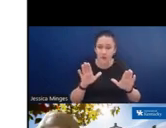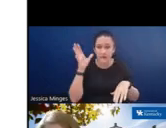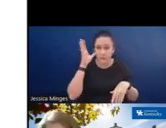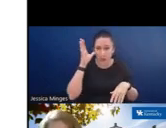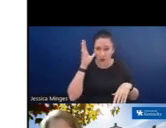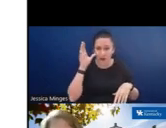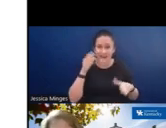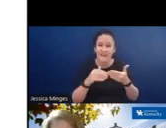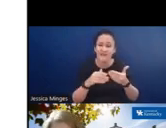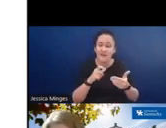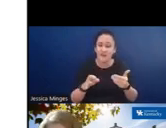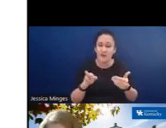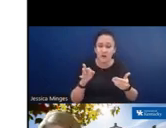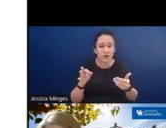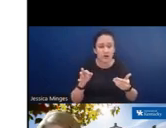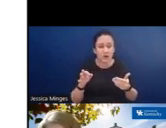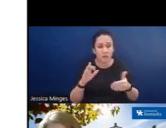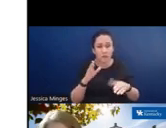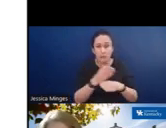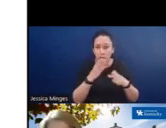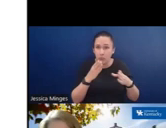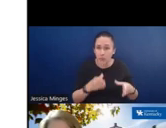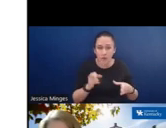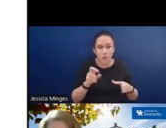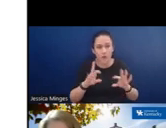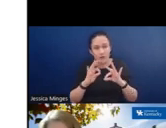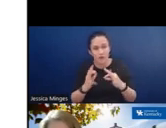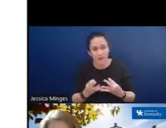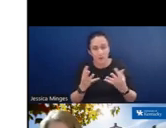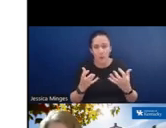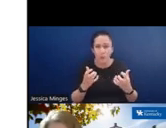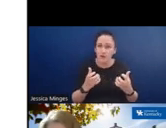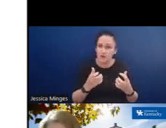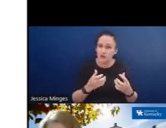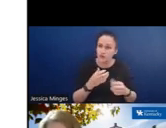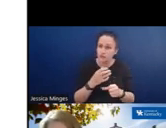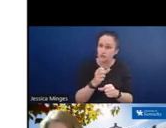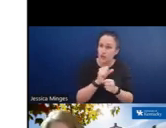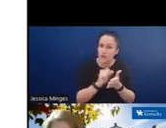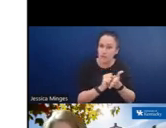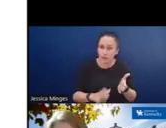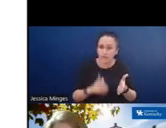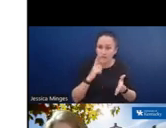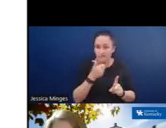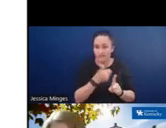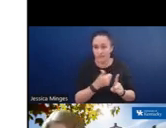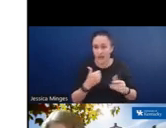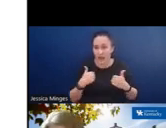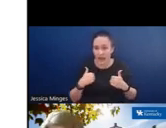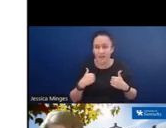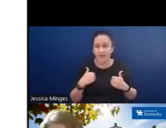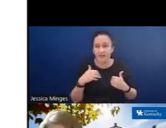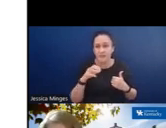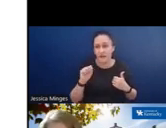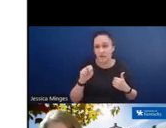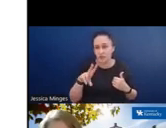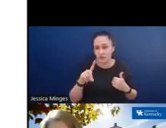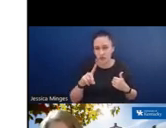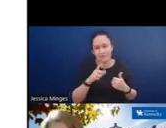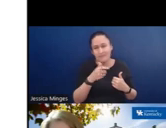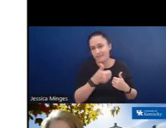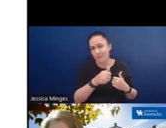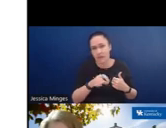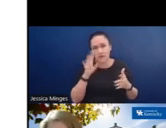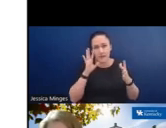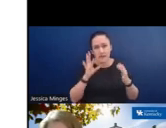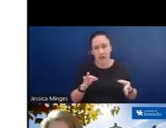your partner wants you to get an abortion or your family, because you're a person with a substance use disorder, it doesn't, you get to make that decision for yourself. And that